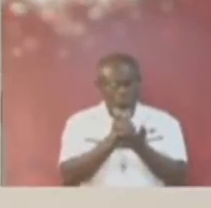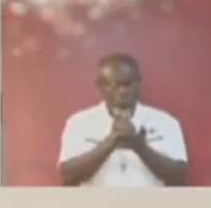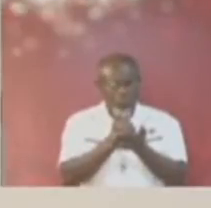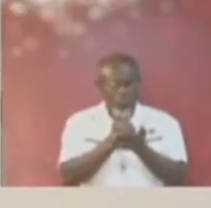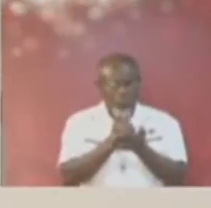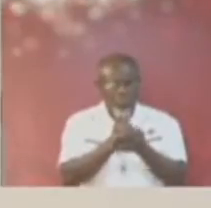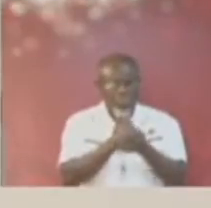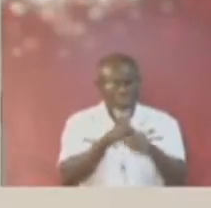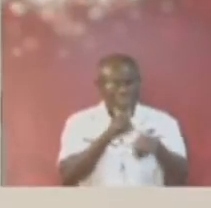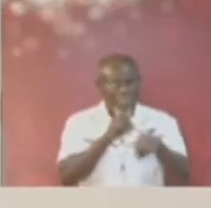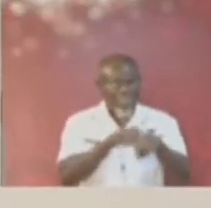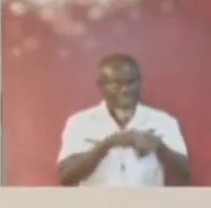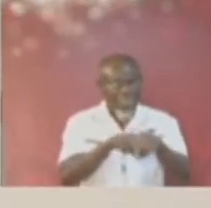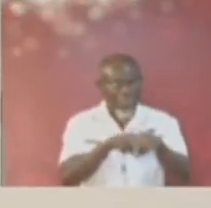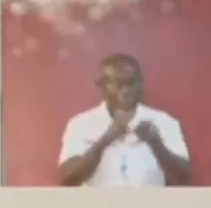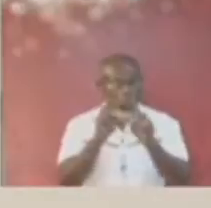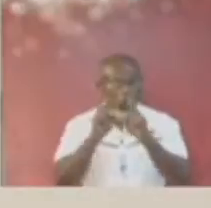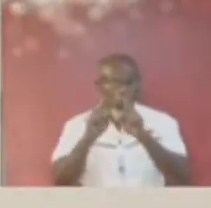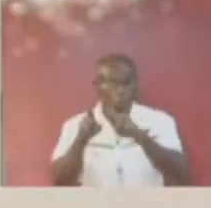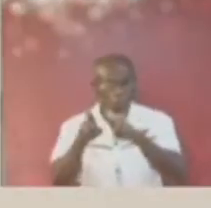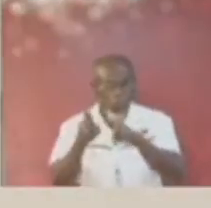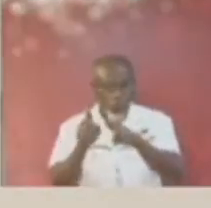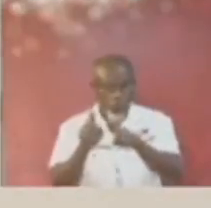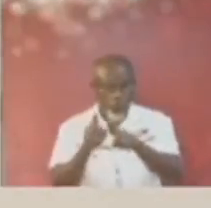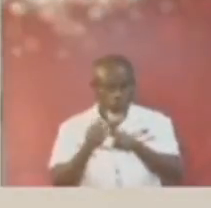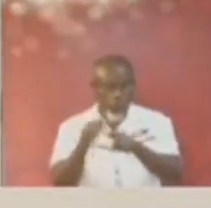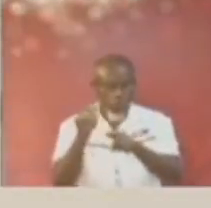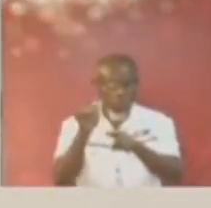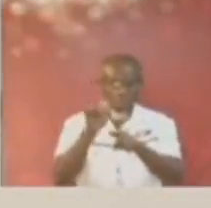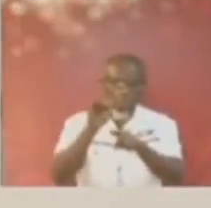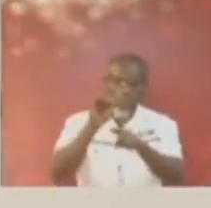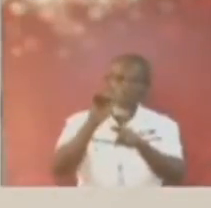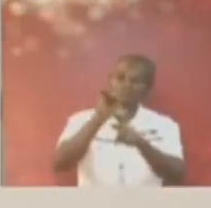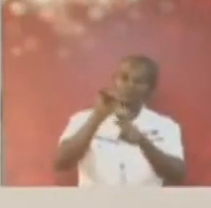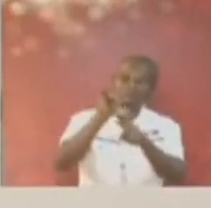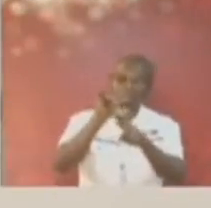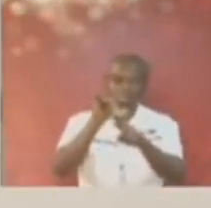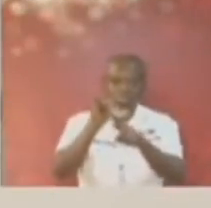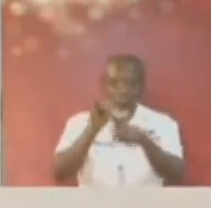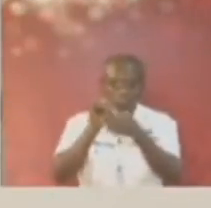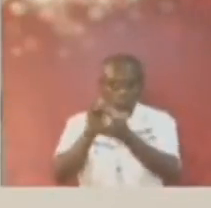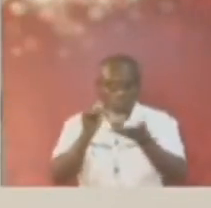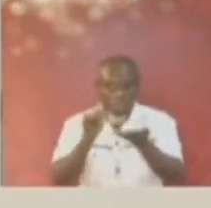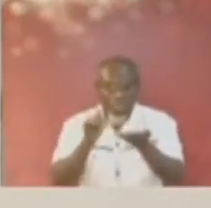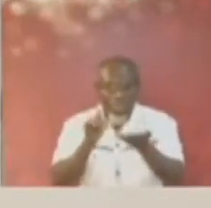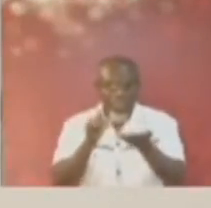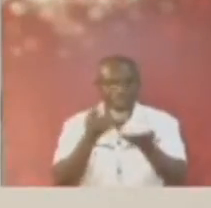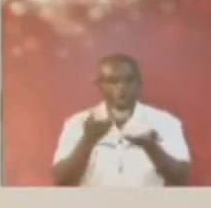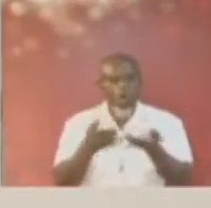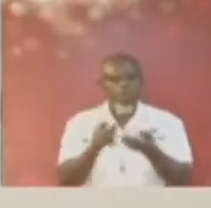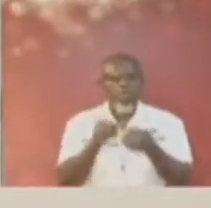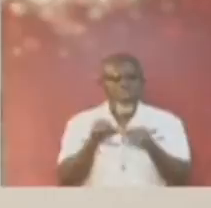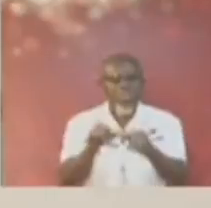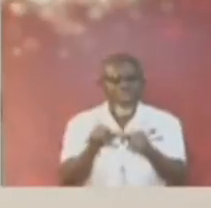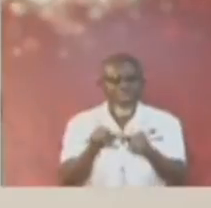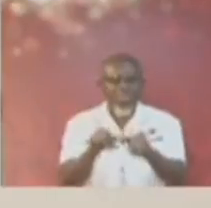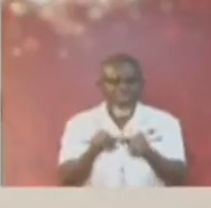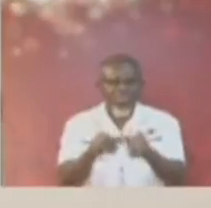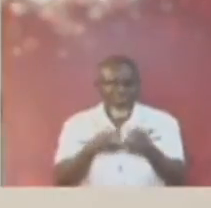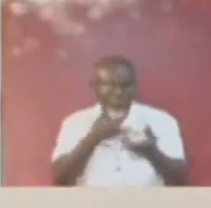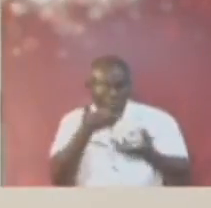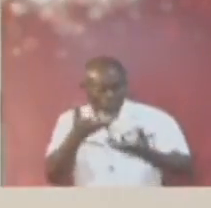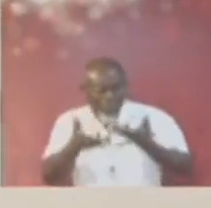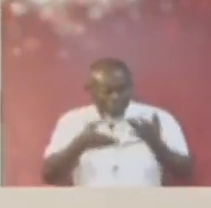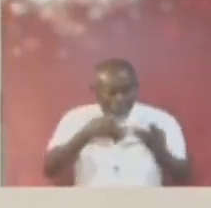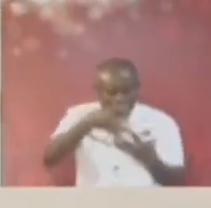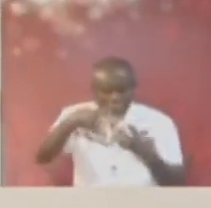spend in a given place. If we go out to drink, then we're actually spending a fair amount of time. We're not going for 15 minutes and leaving. Any interaction over